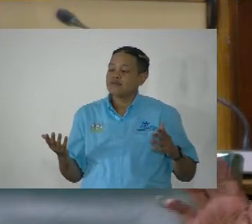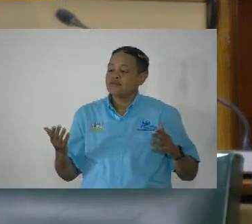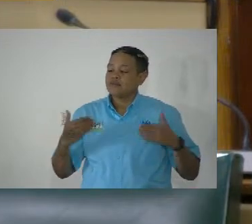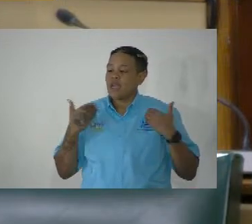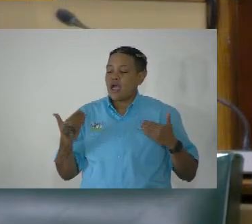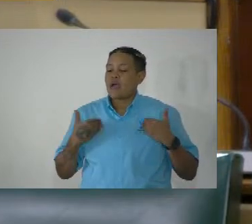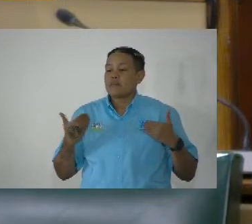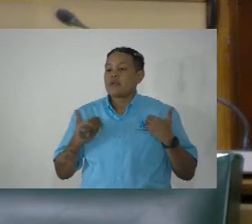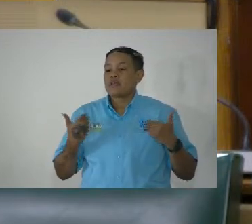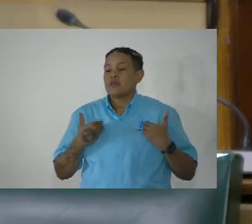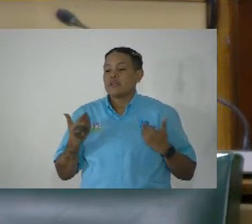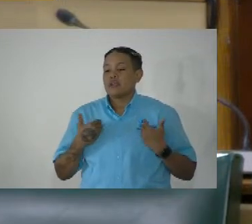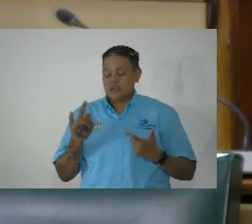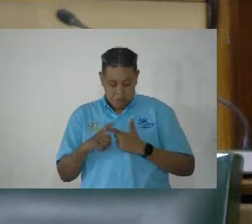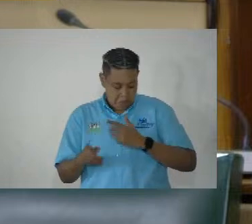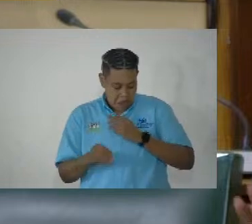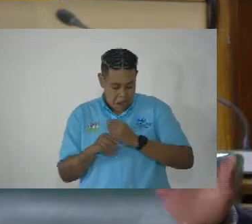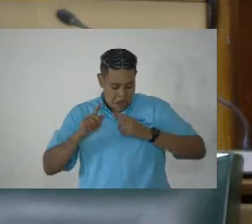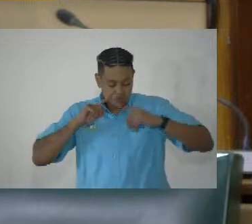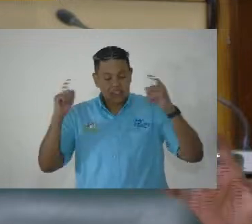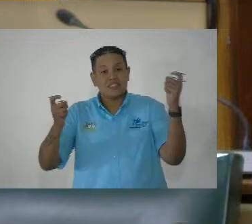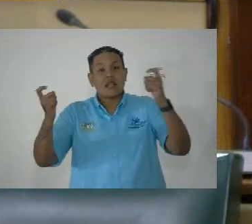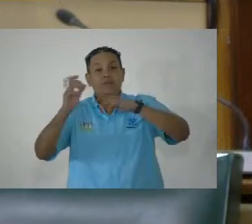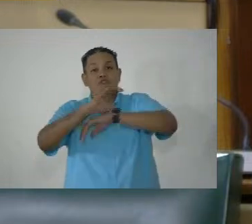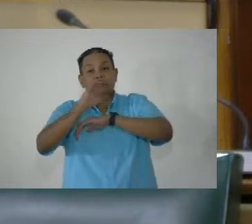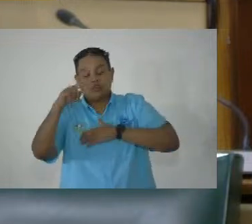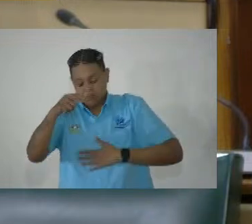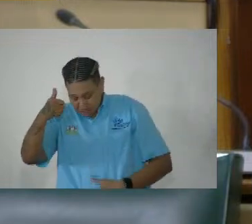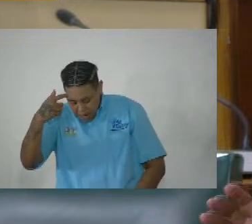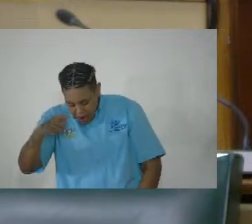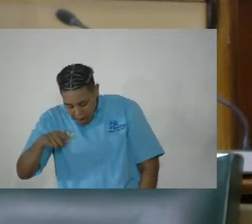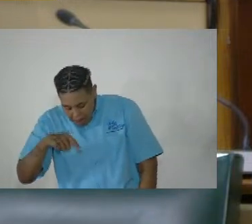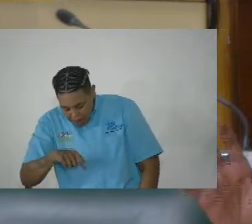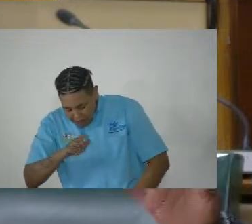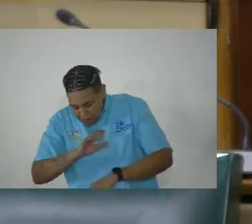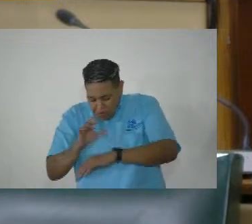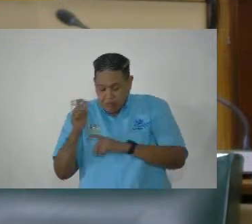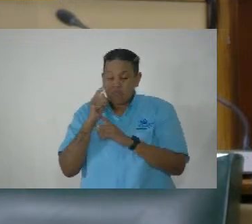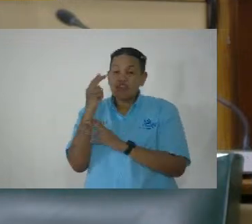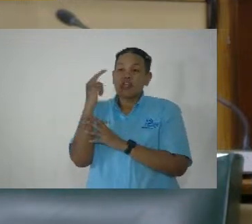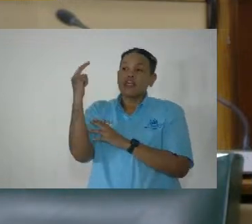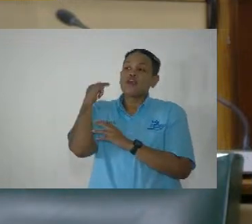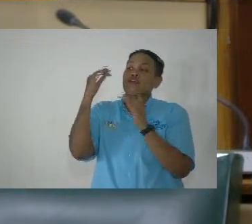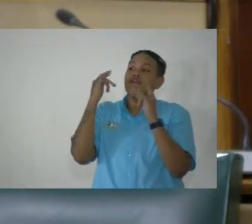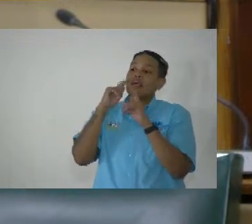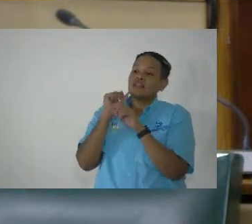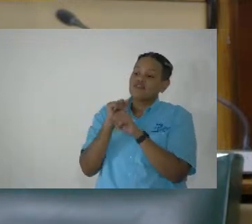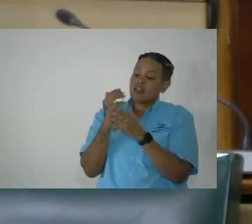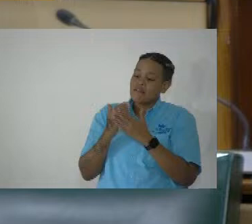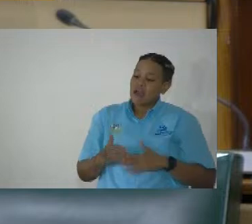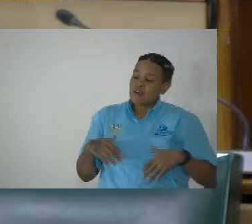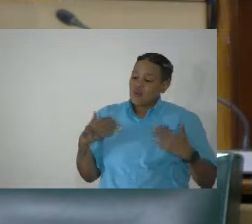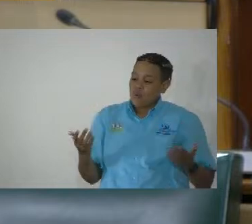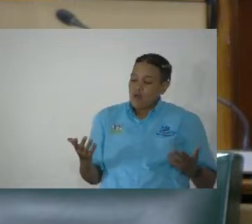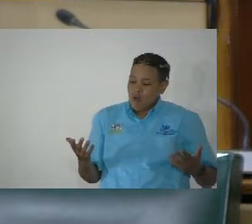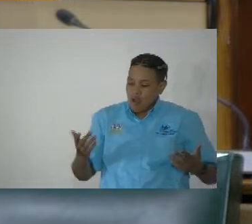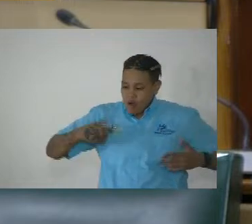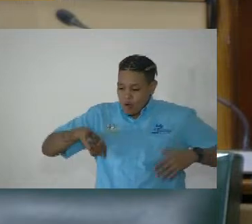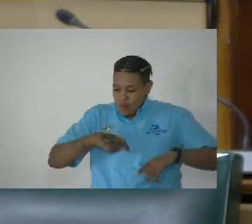happy, and celebrating Christmas. Yes, let this Christmas reflect the fact that